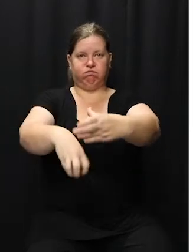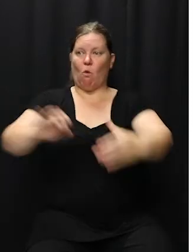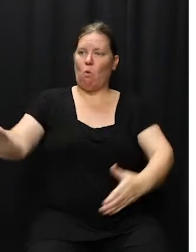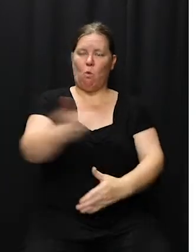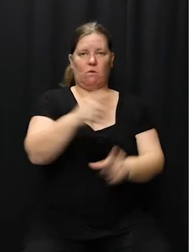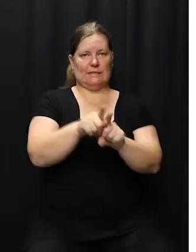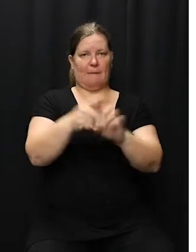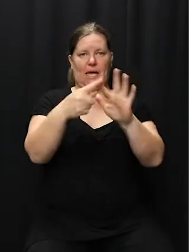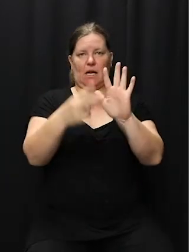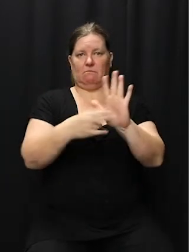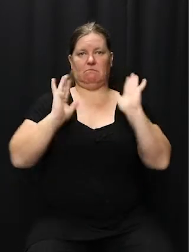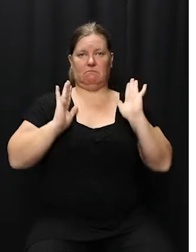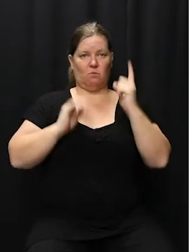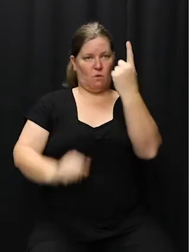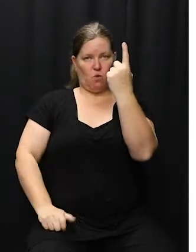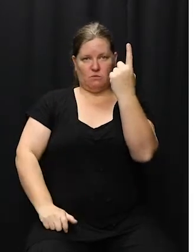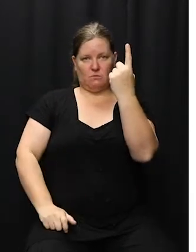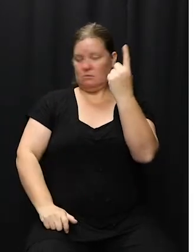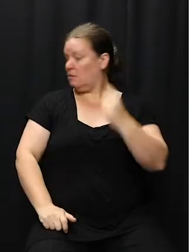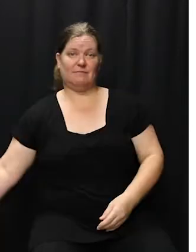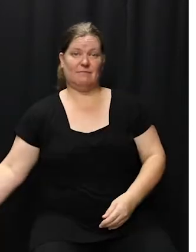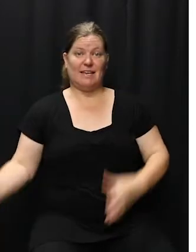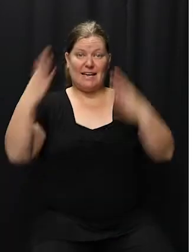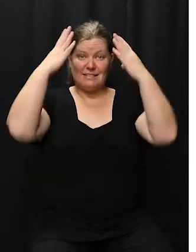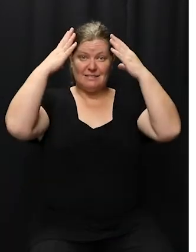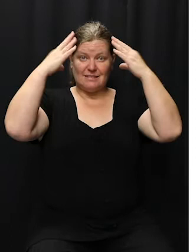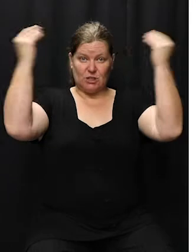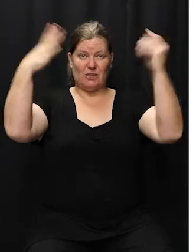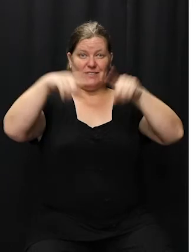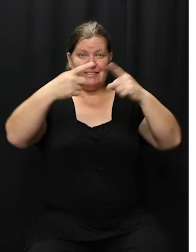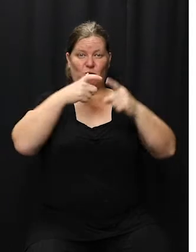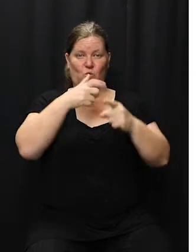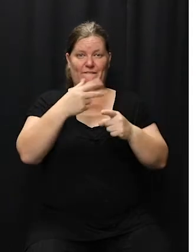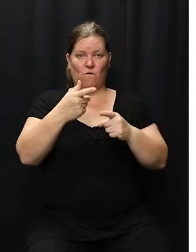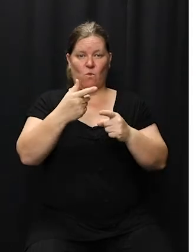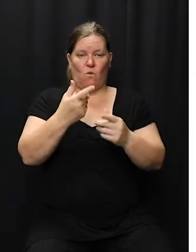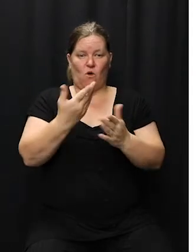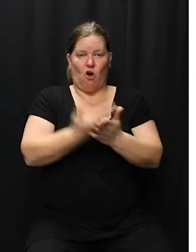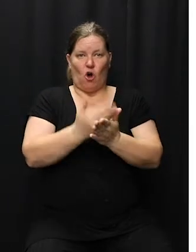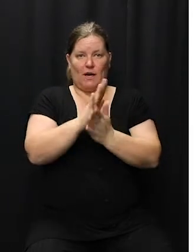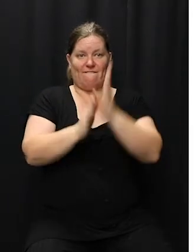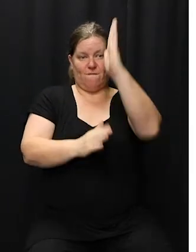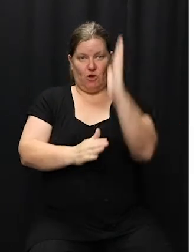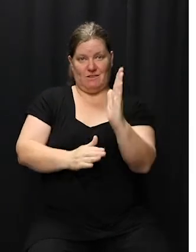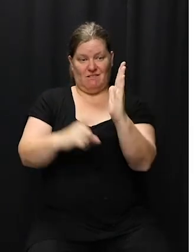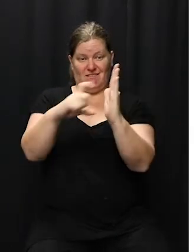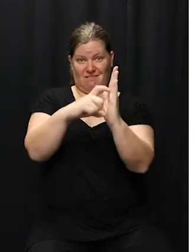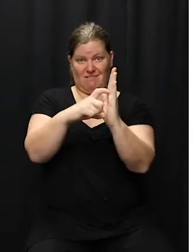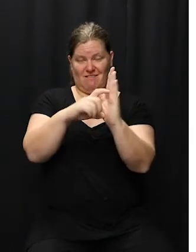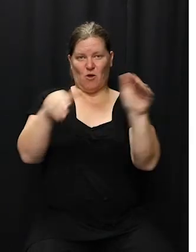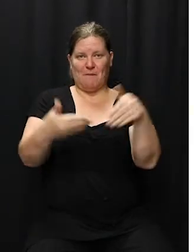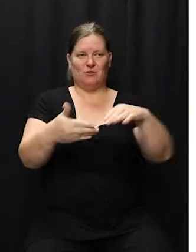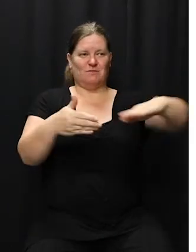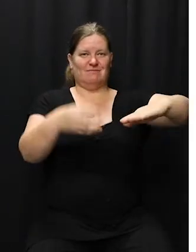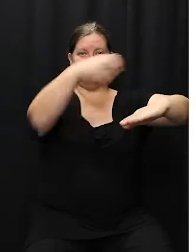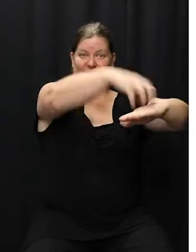handle on the door, en for the apple on the table, or en for the apple in the bowl. It's the same, en, one word. In Dutch, there's a